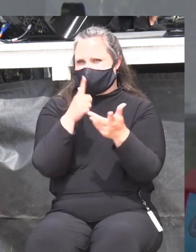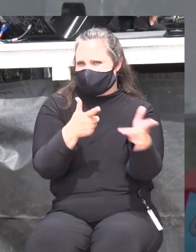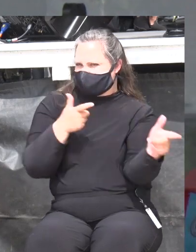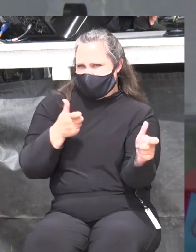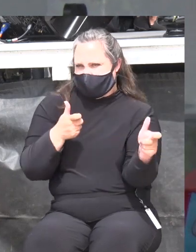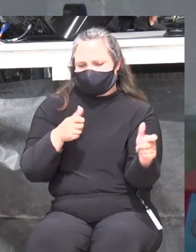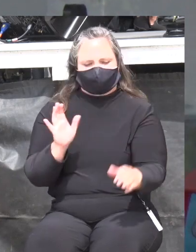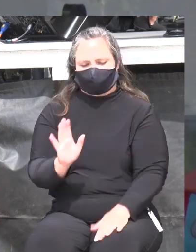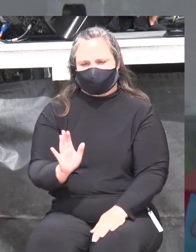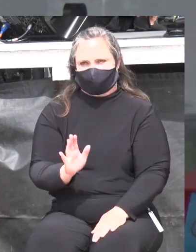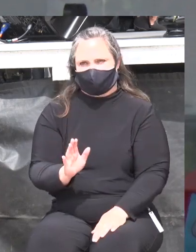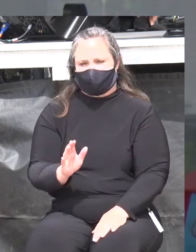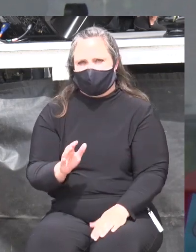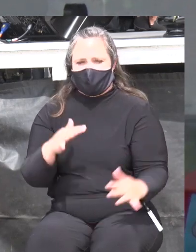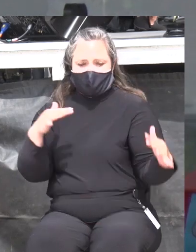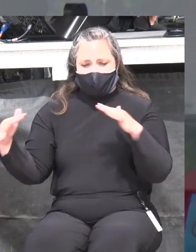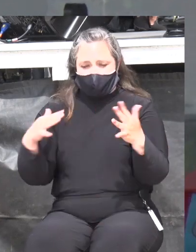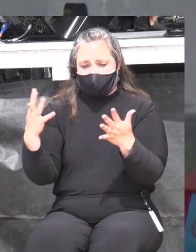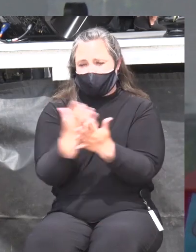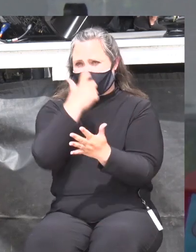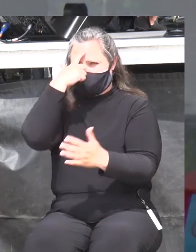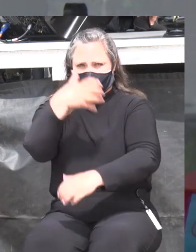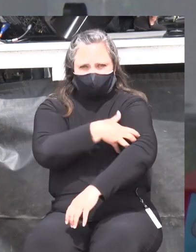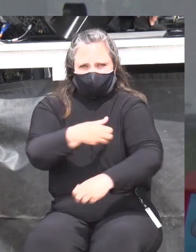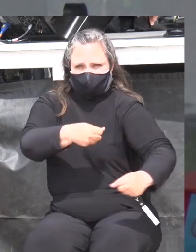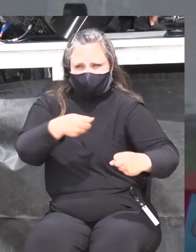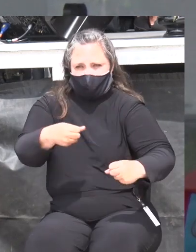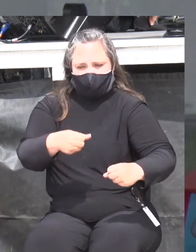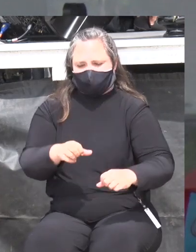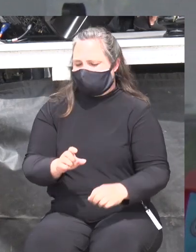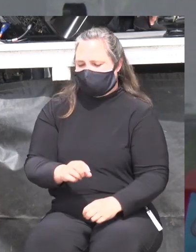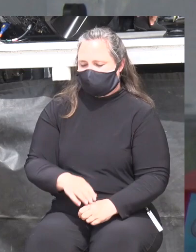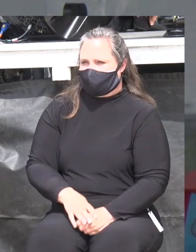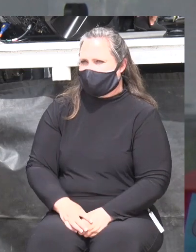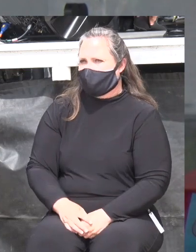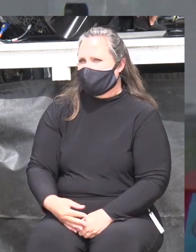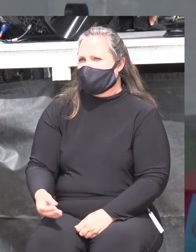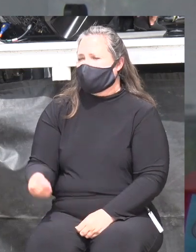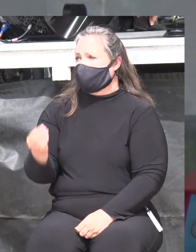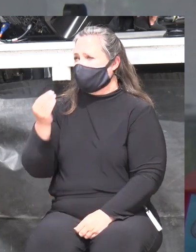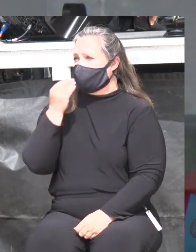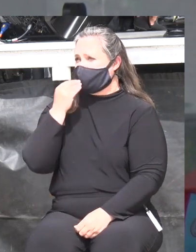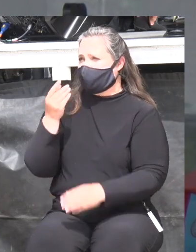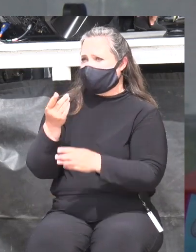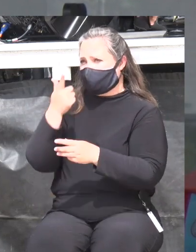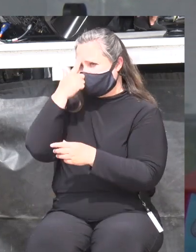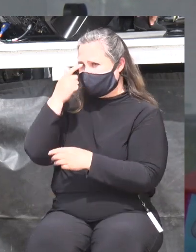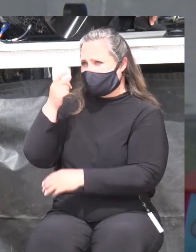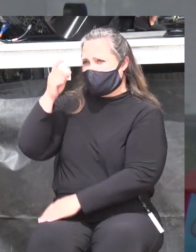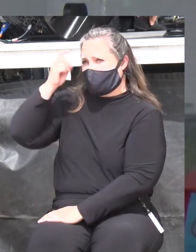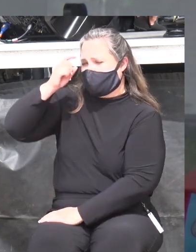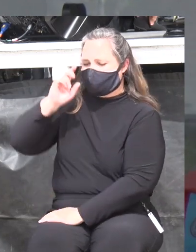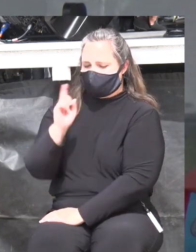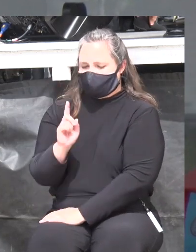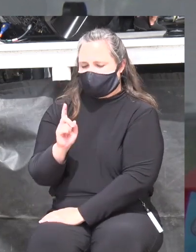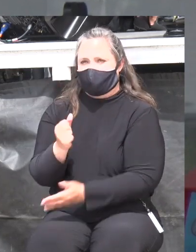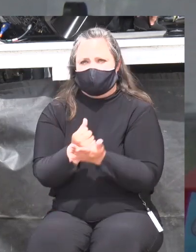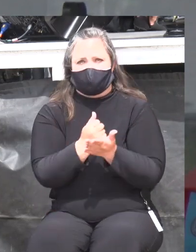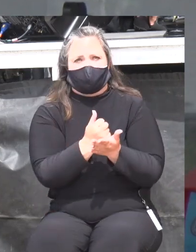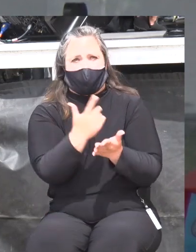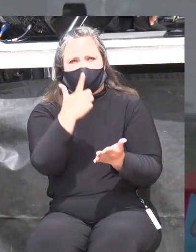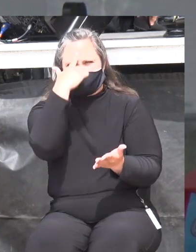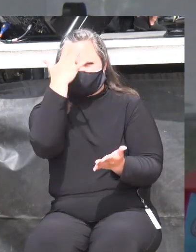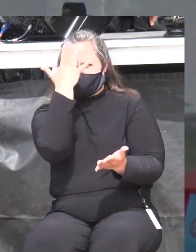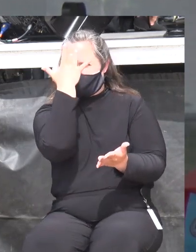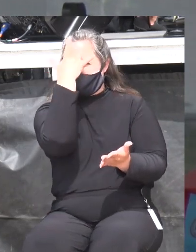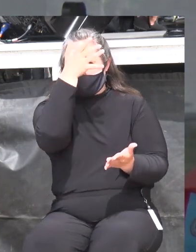the battle to the strong, nor does food come to the wise, or wealth to the brilliant,